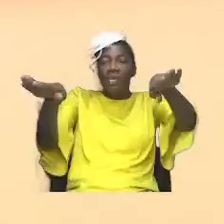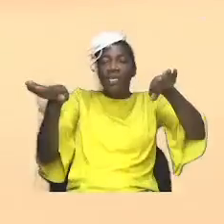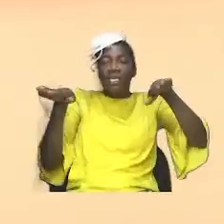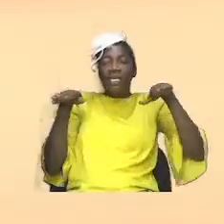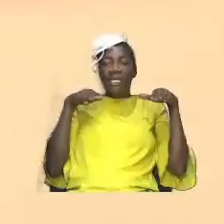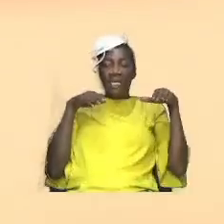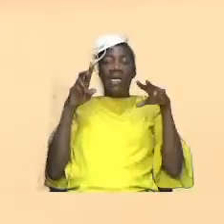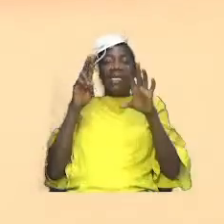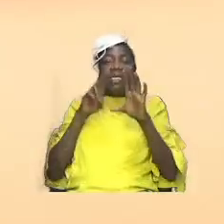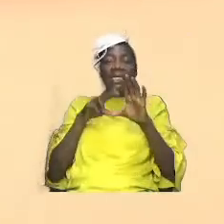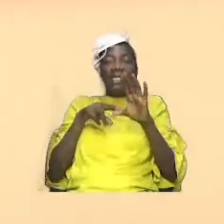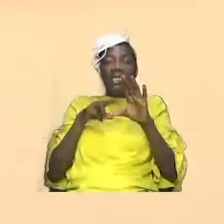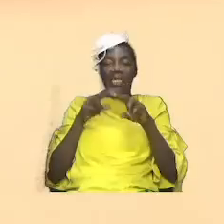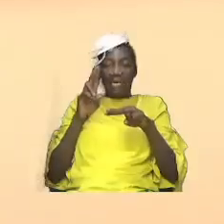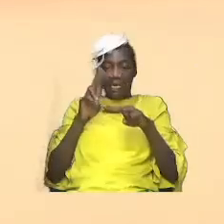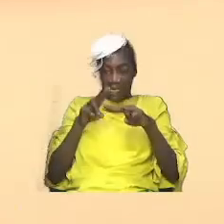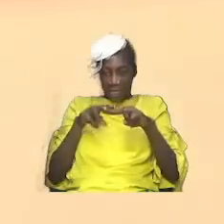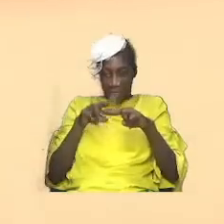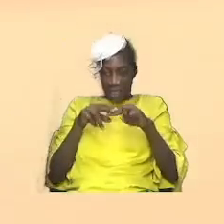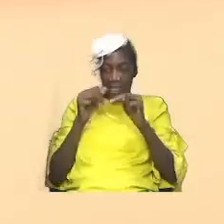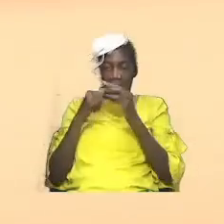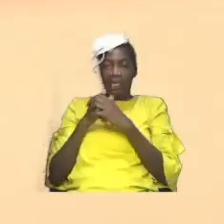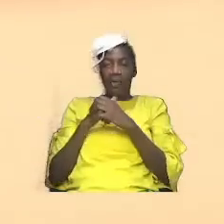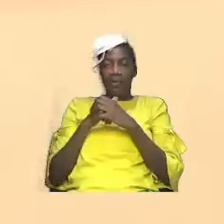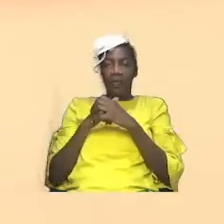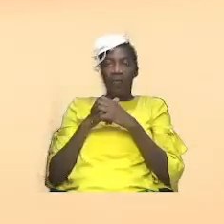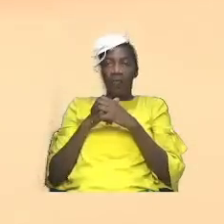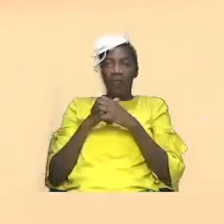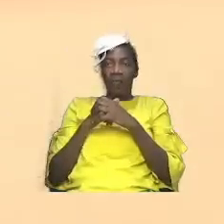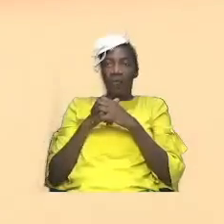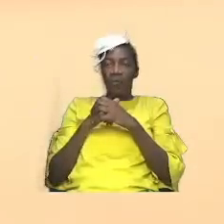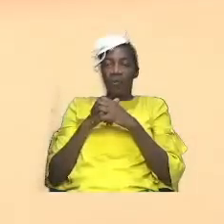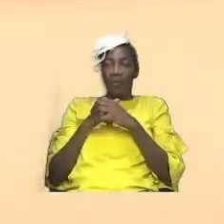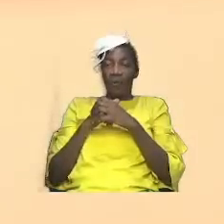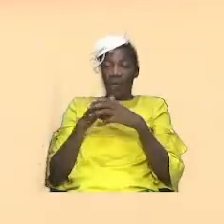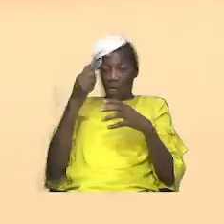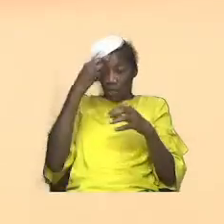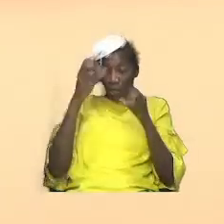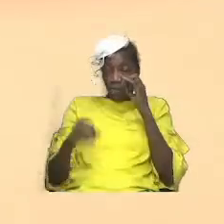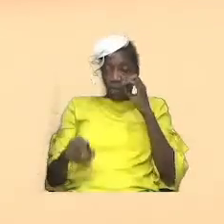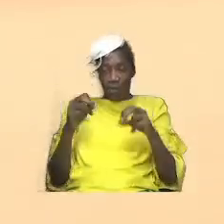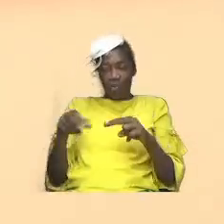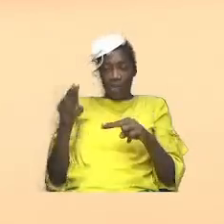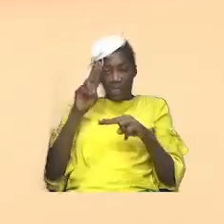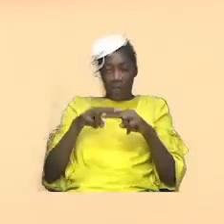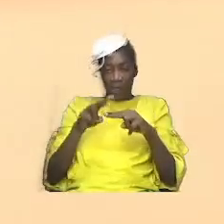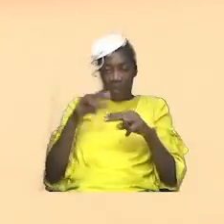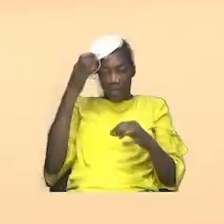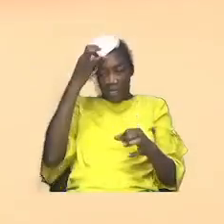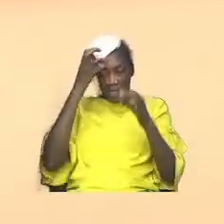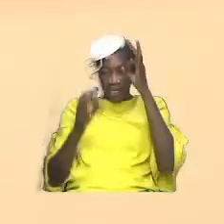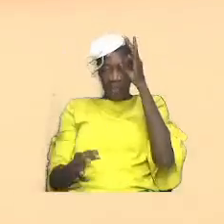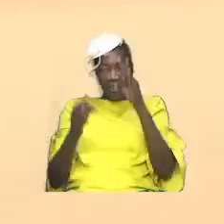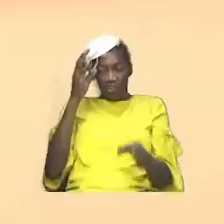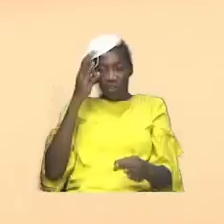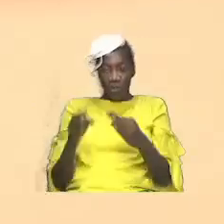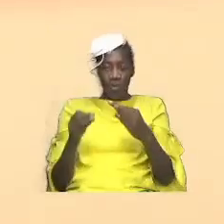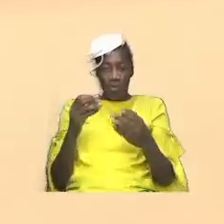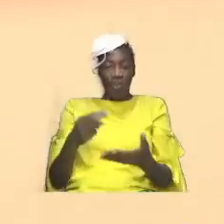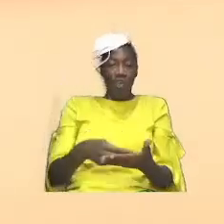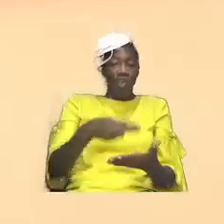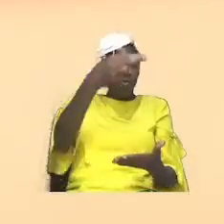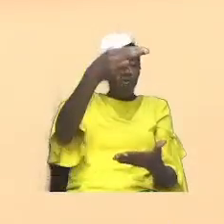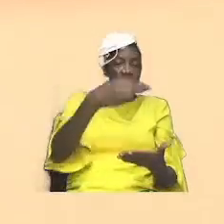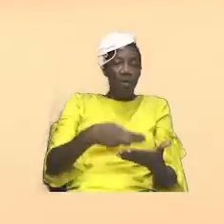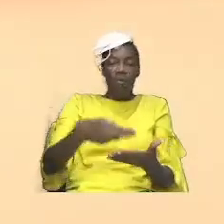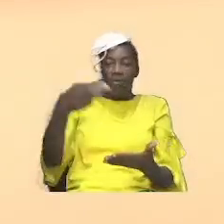be similar when we stand before the judgment seat of Christ. He will sit there as judge. He will sit there as rewarder. He will